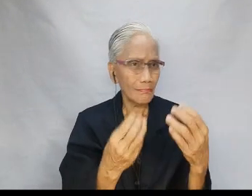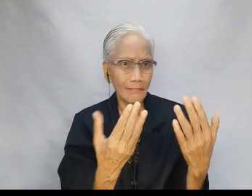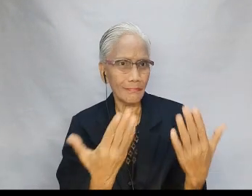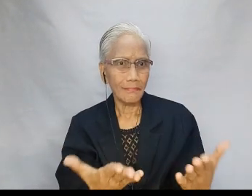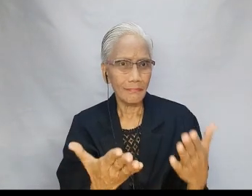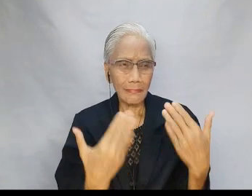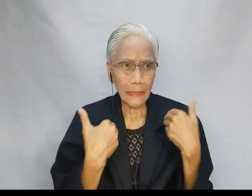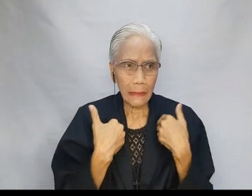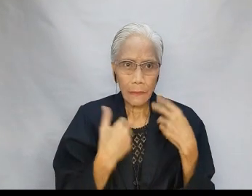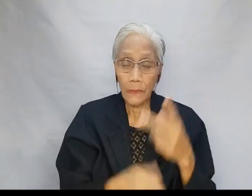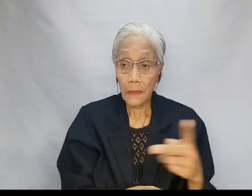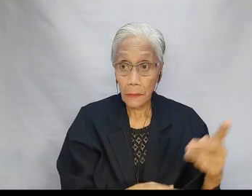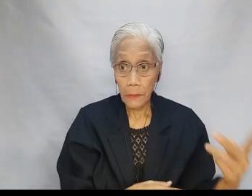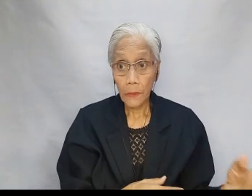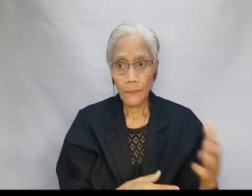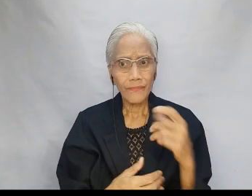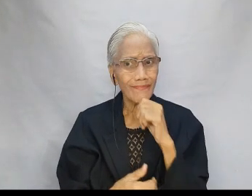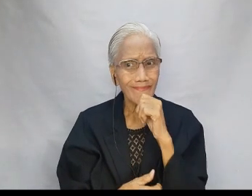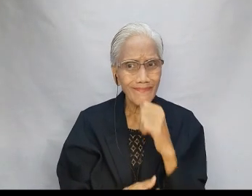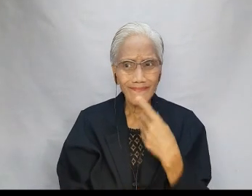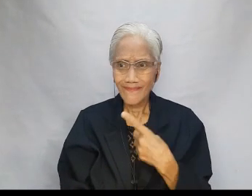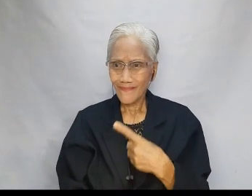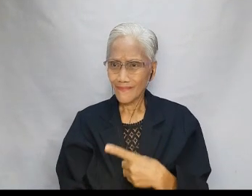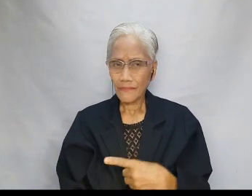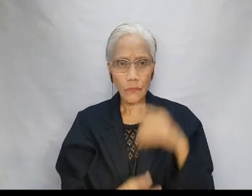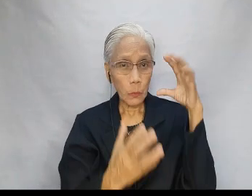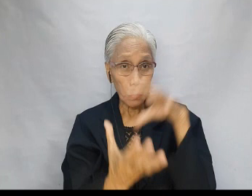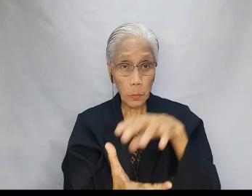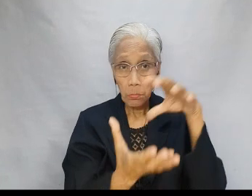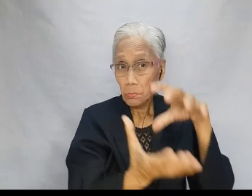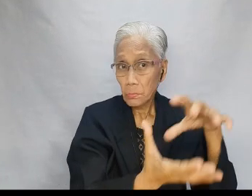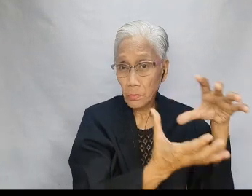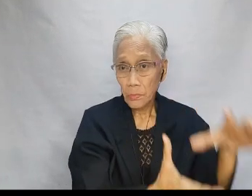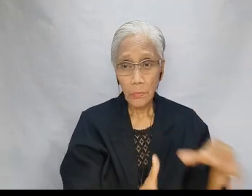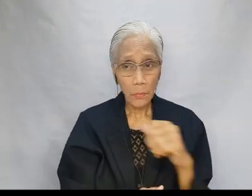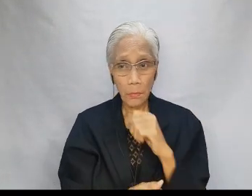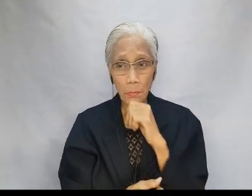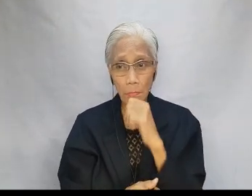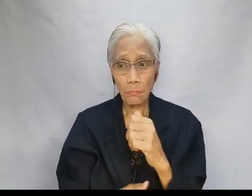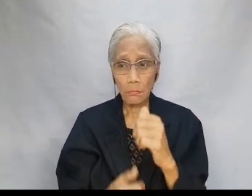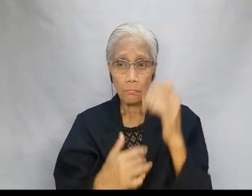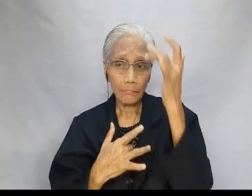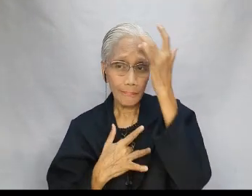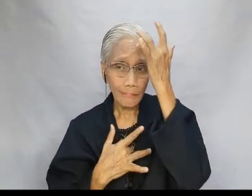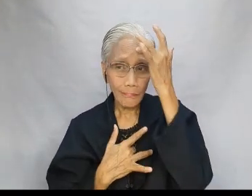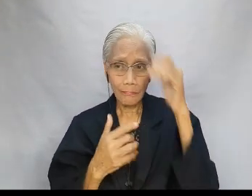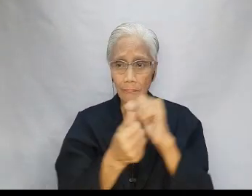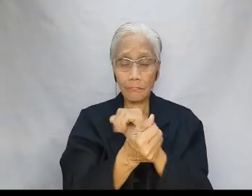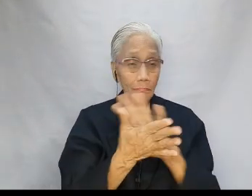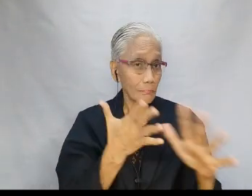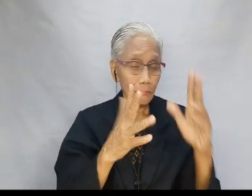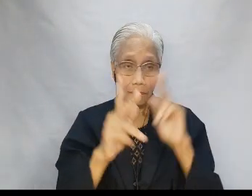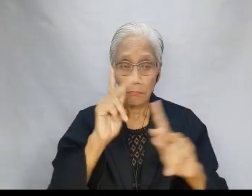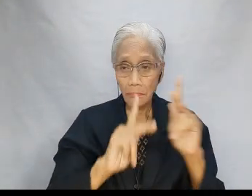of possessions. The incessant desire to be rich, he said, is an illness that destroys